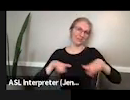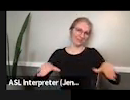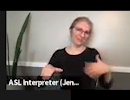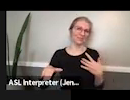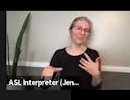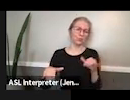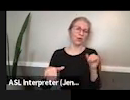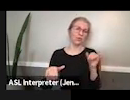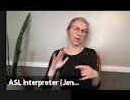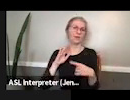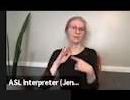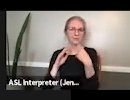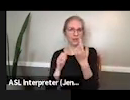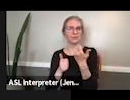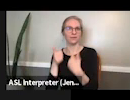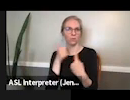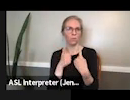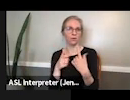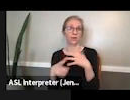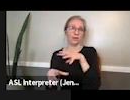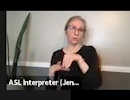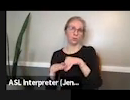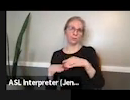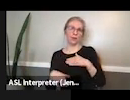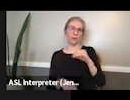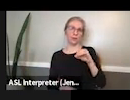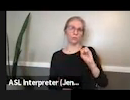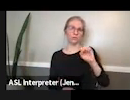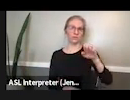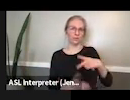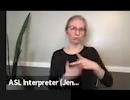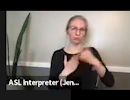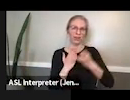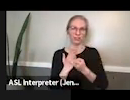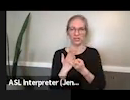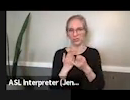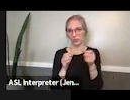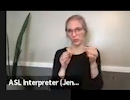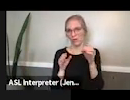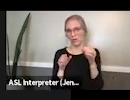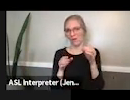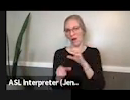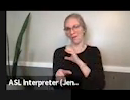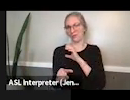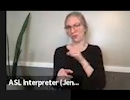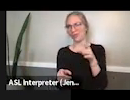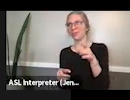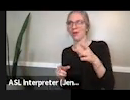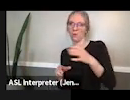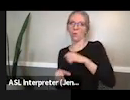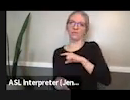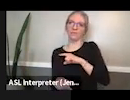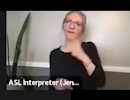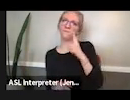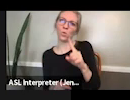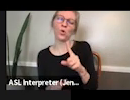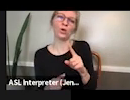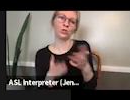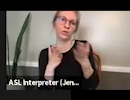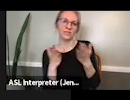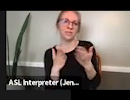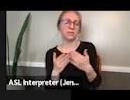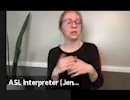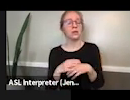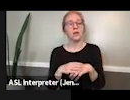tells everybody, including my OSEP project officer, that they qualify for the services. No,